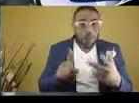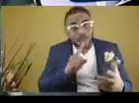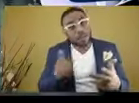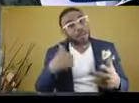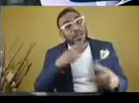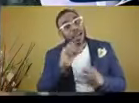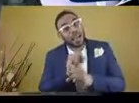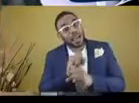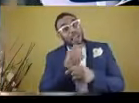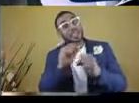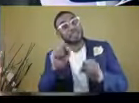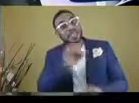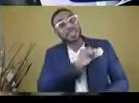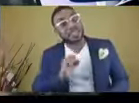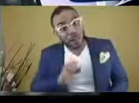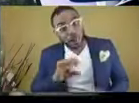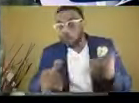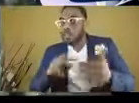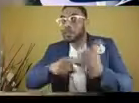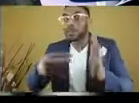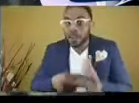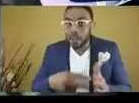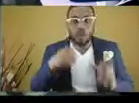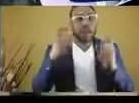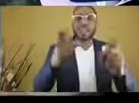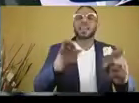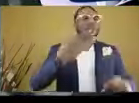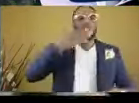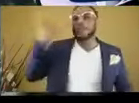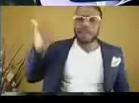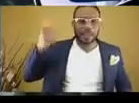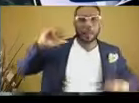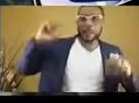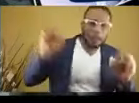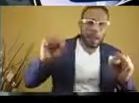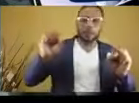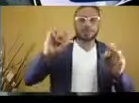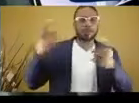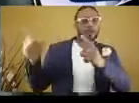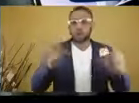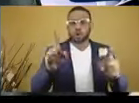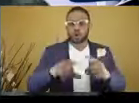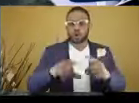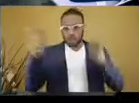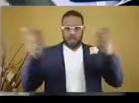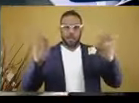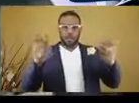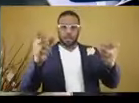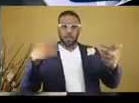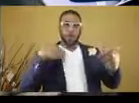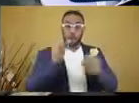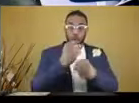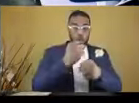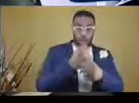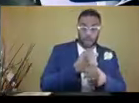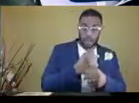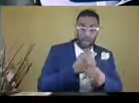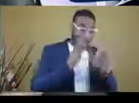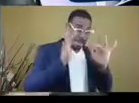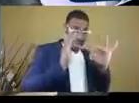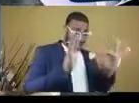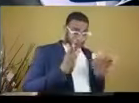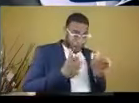actually delivered the Senate, which meant that we gave you the best possible circumstances to govern. So when we cleared the